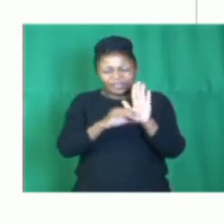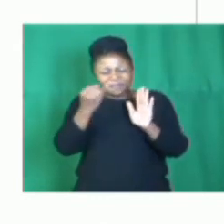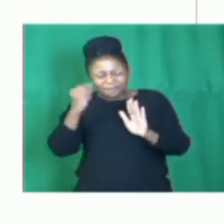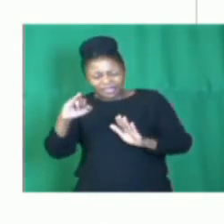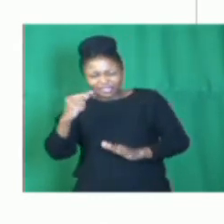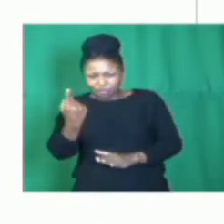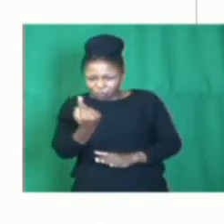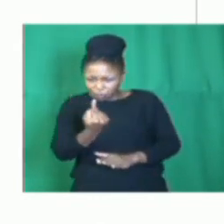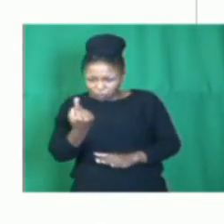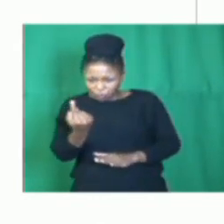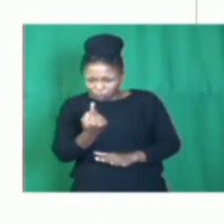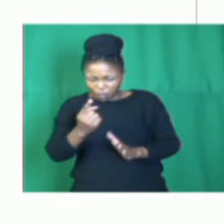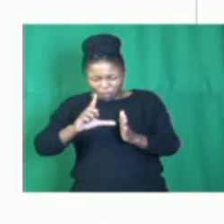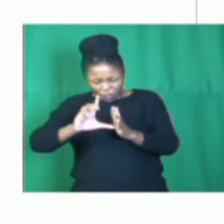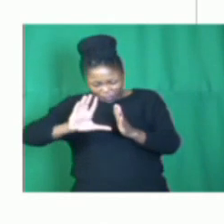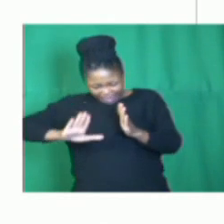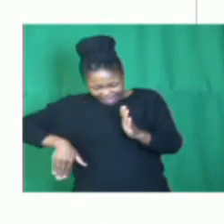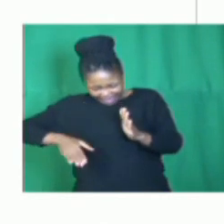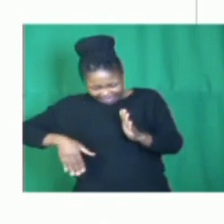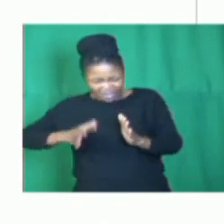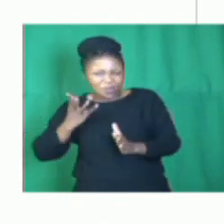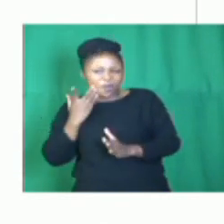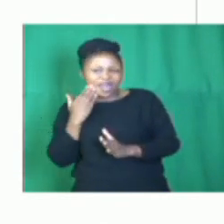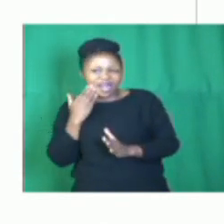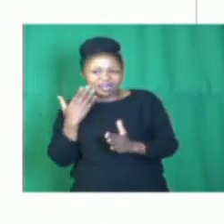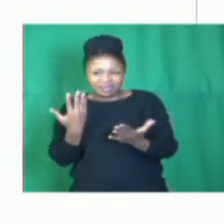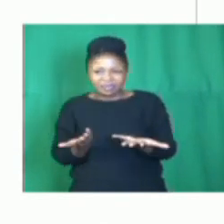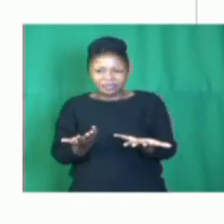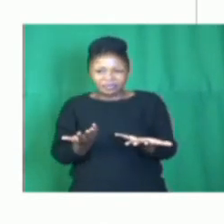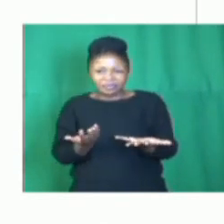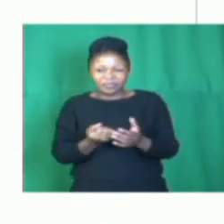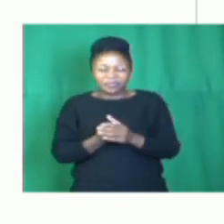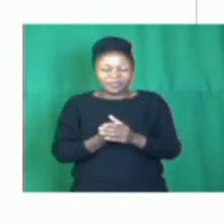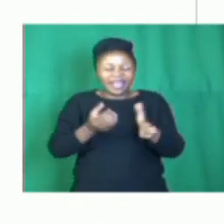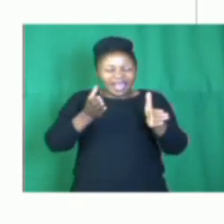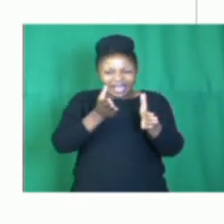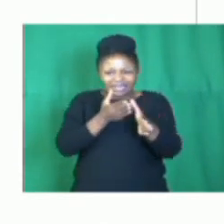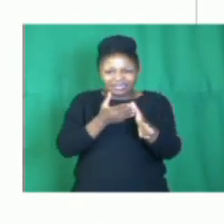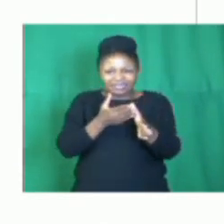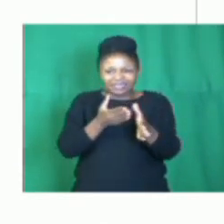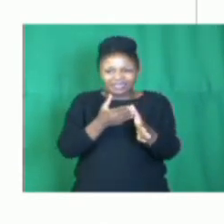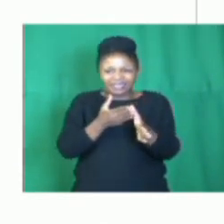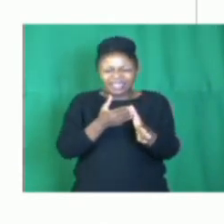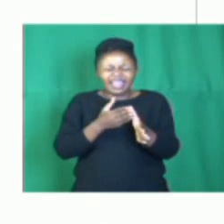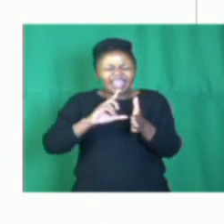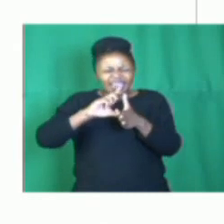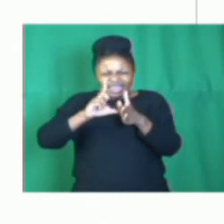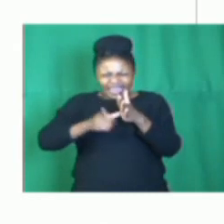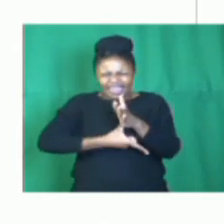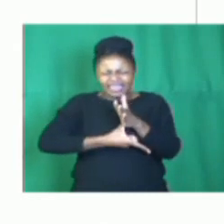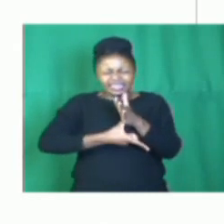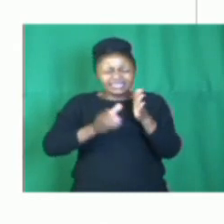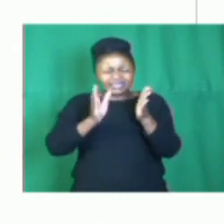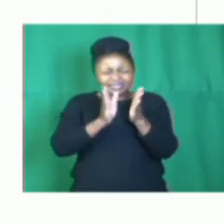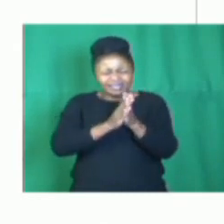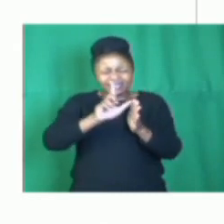this scenario here, it says in the late 1700, fair trader Jean Disciple established